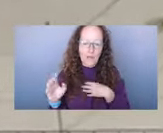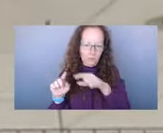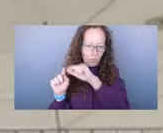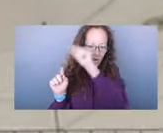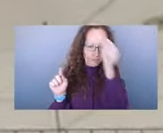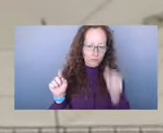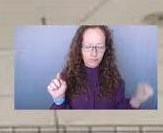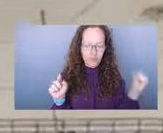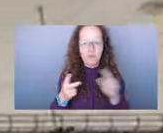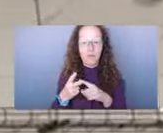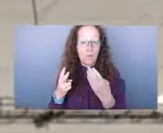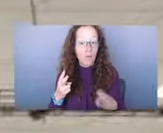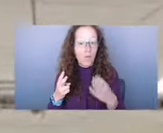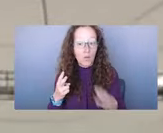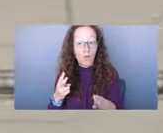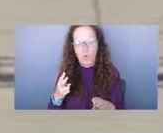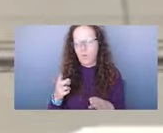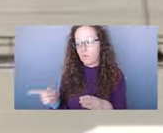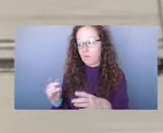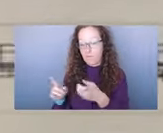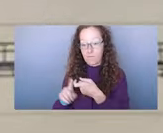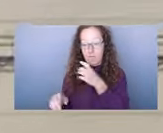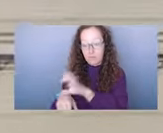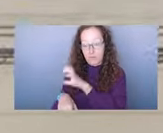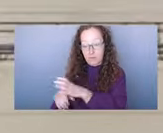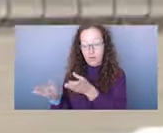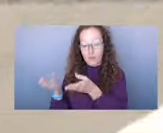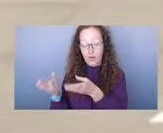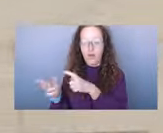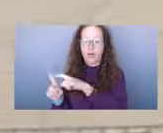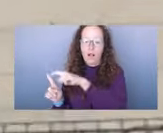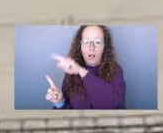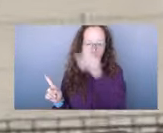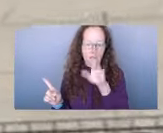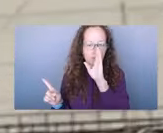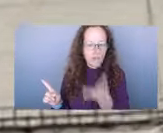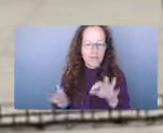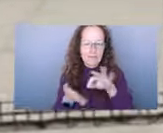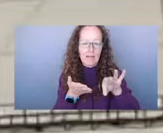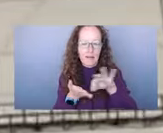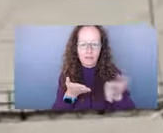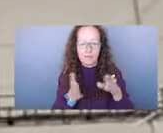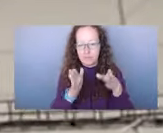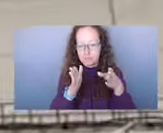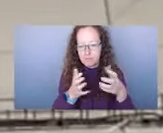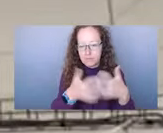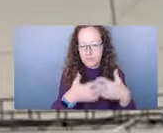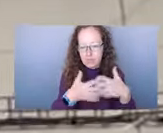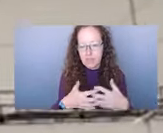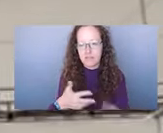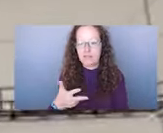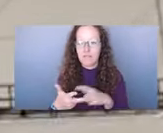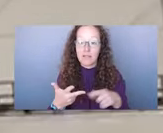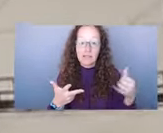directly from the server to one of our tabulators. And the yellow wires go directly from the server to one